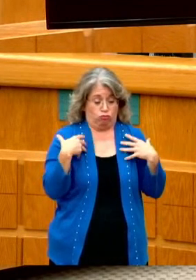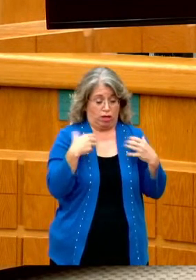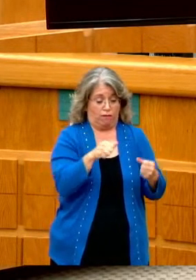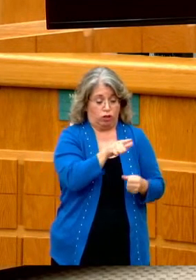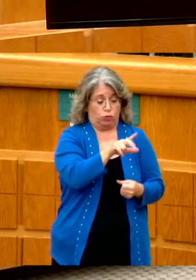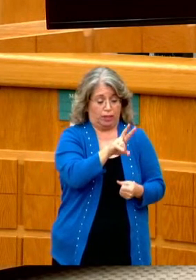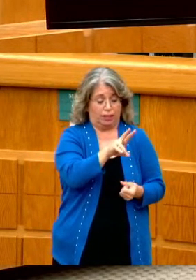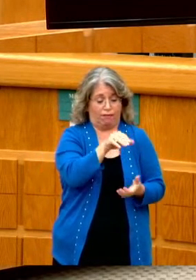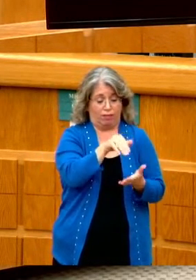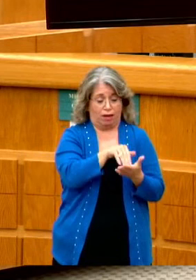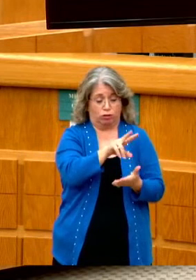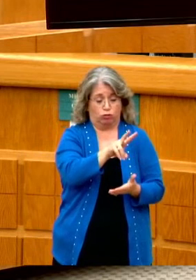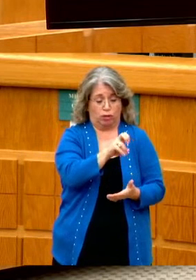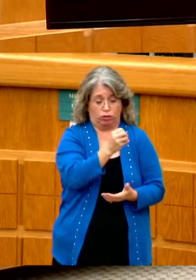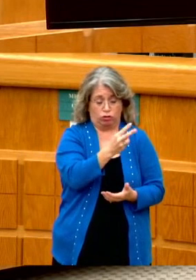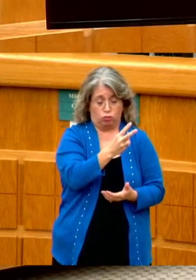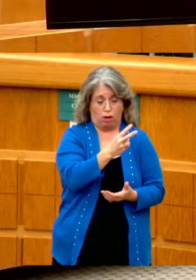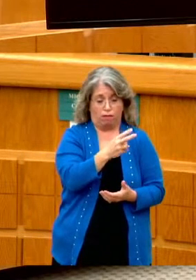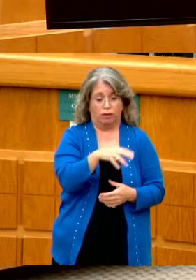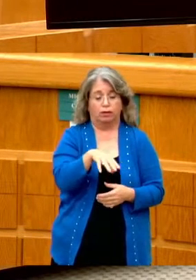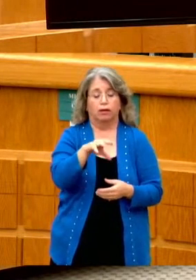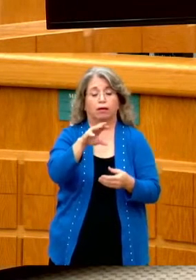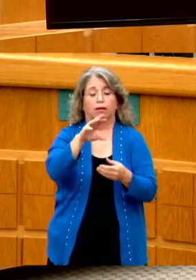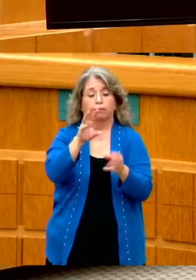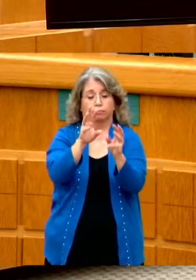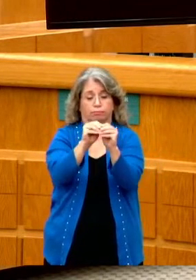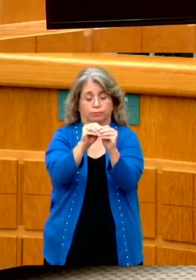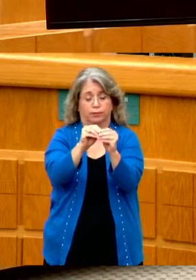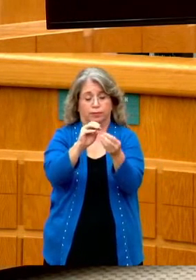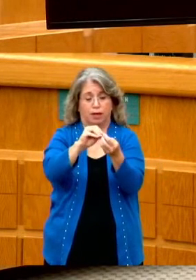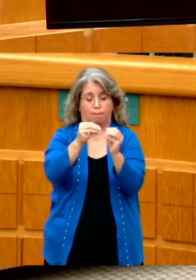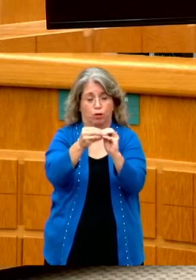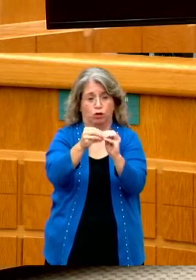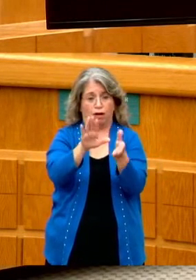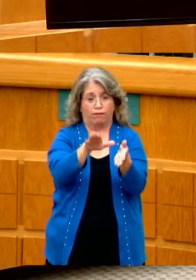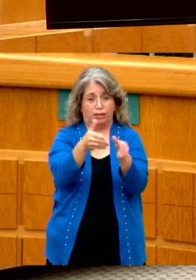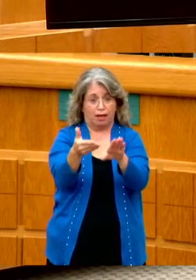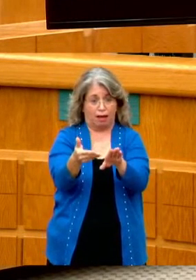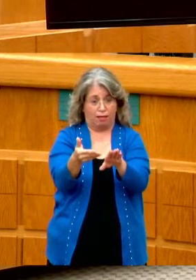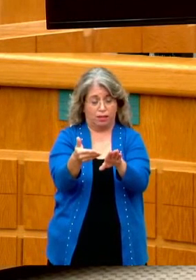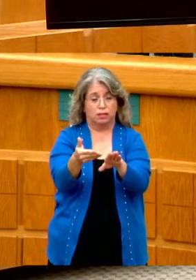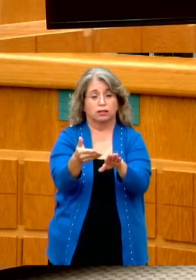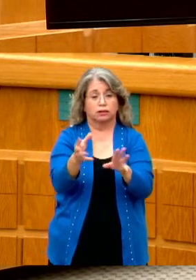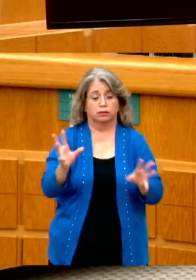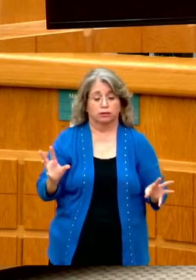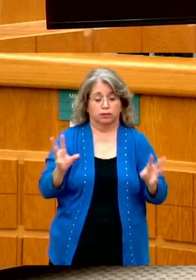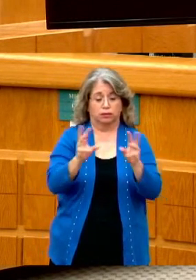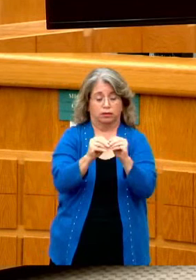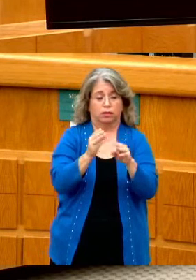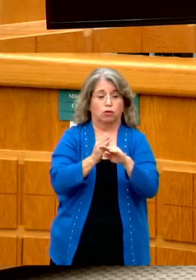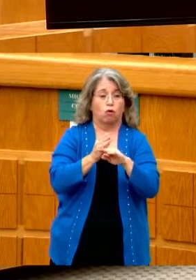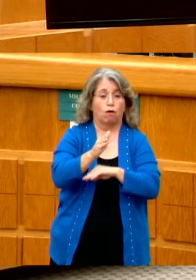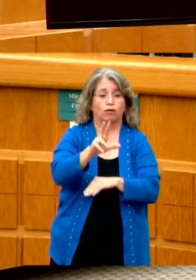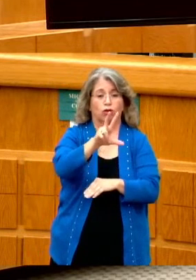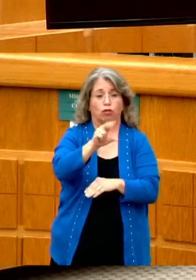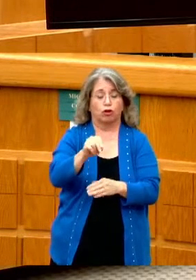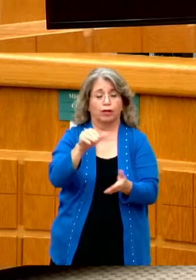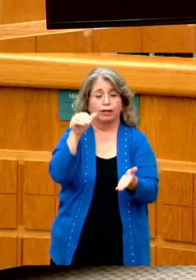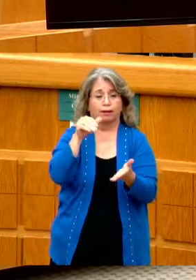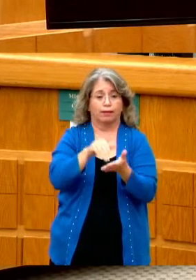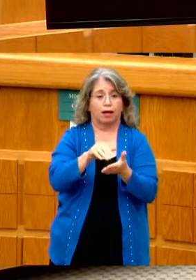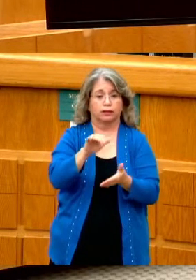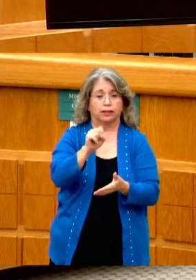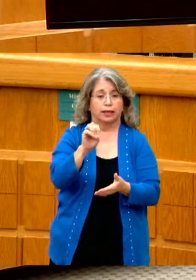27,212 cases, and you take the number of deaths and you combine them, it's a total of over 30,000 cases in